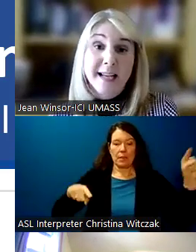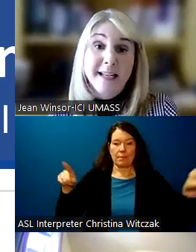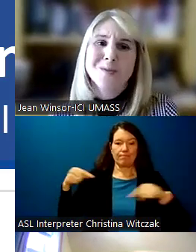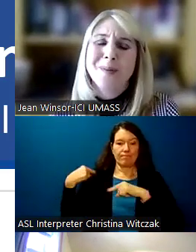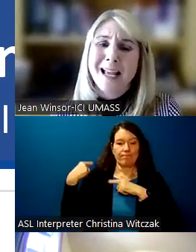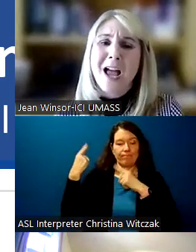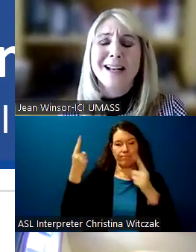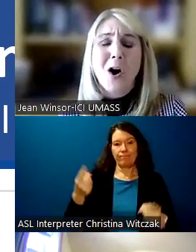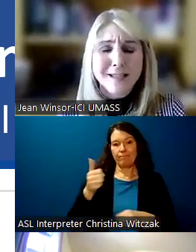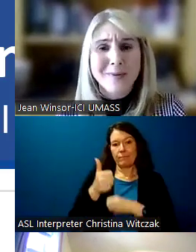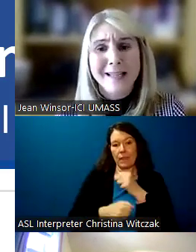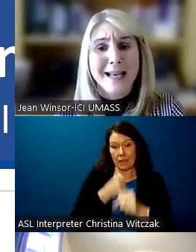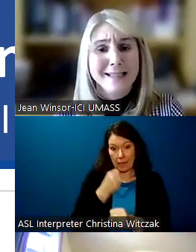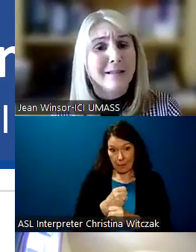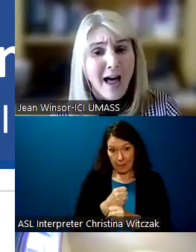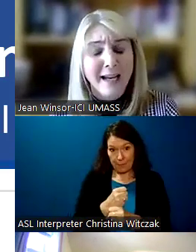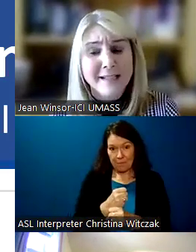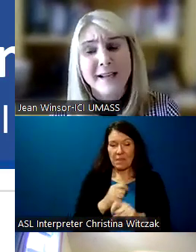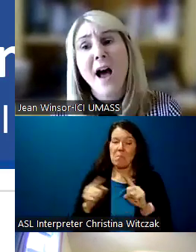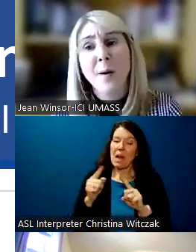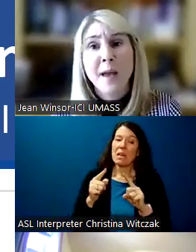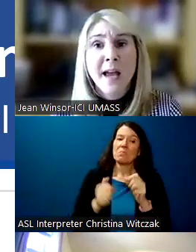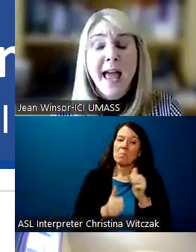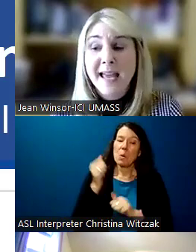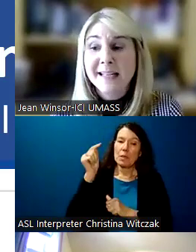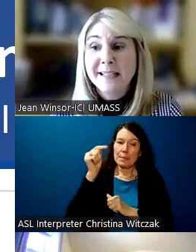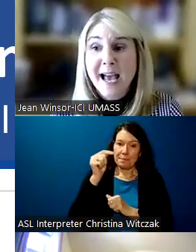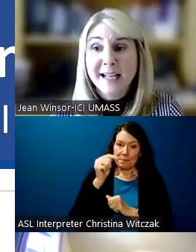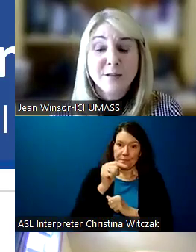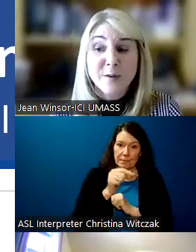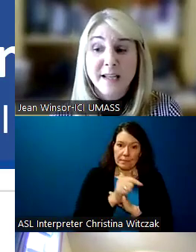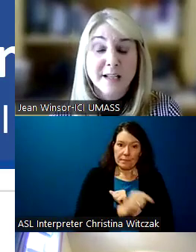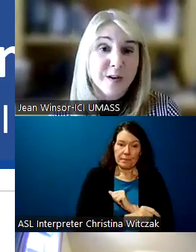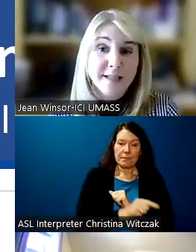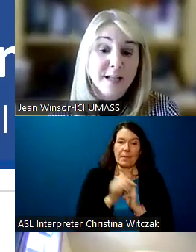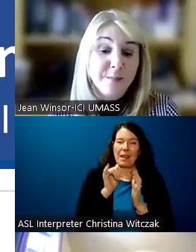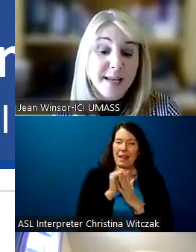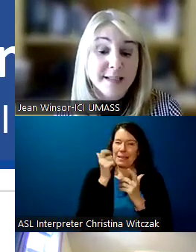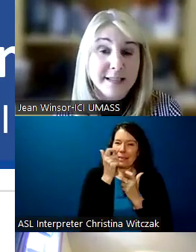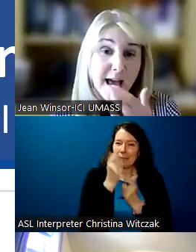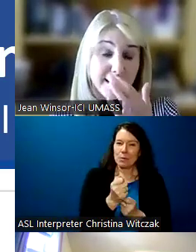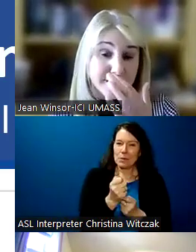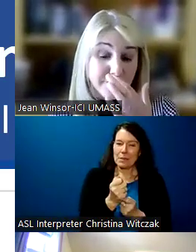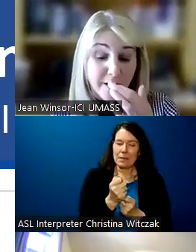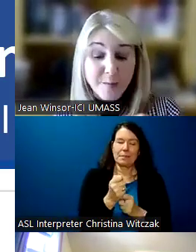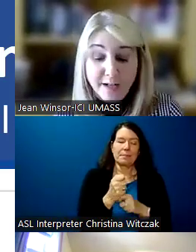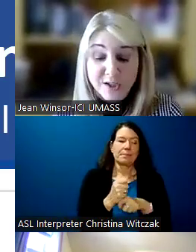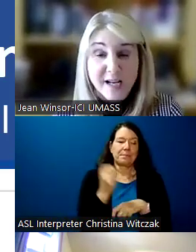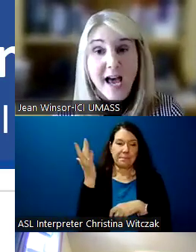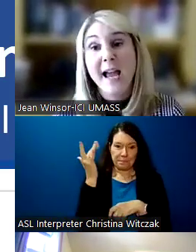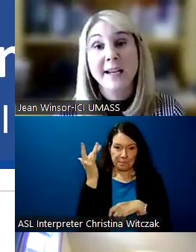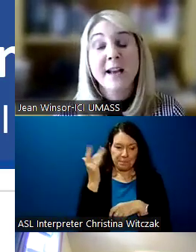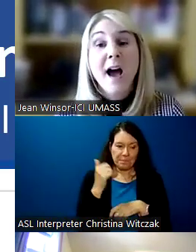last 10 years, but it ultimately has declined. And that's a really interesting piece that is very